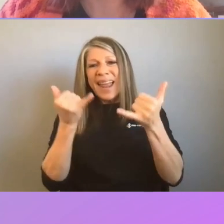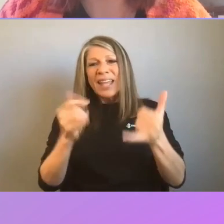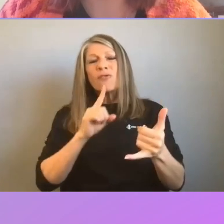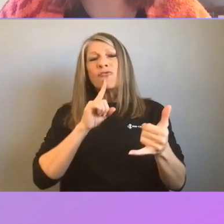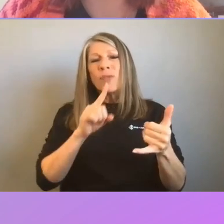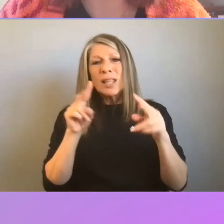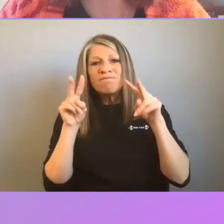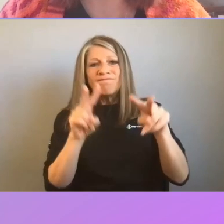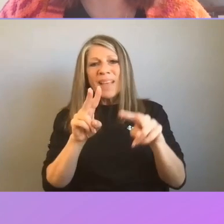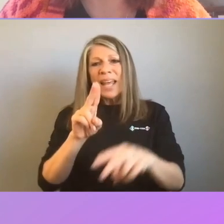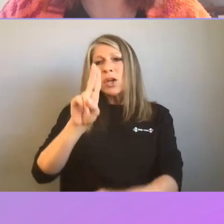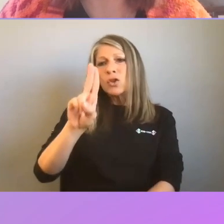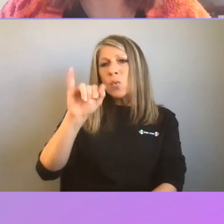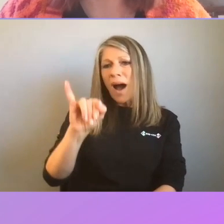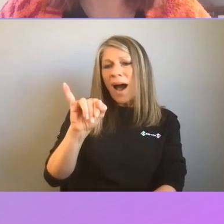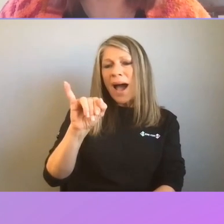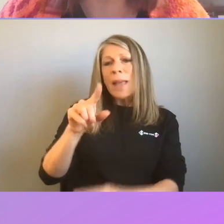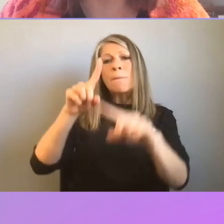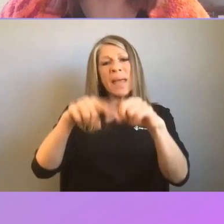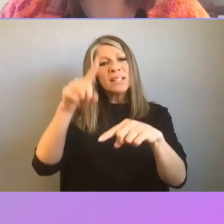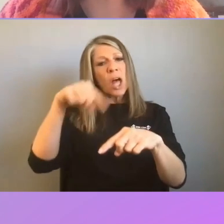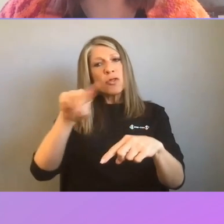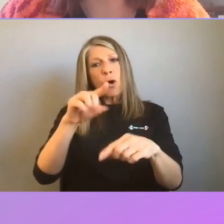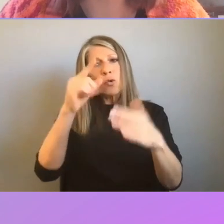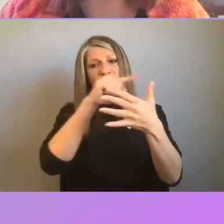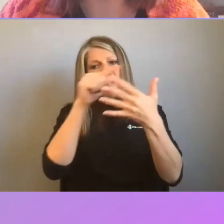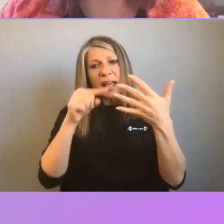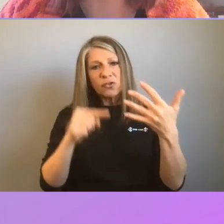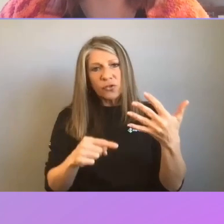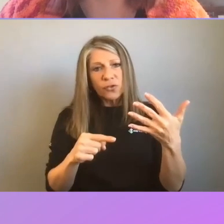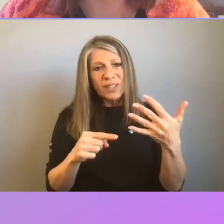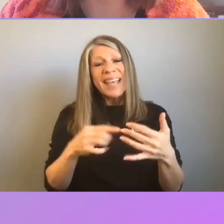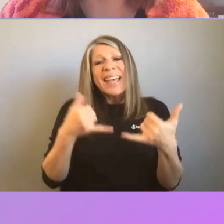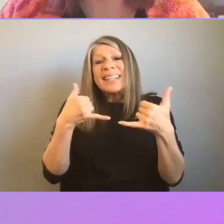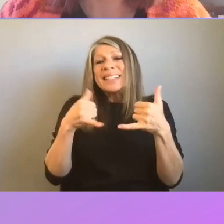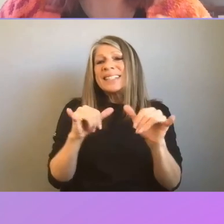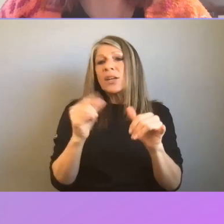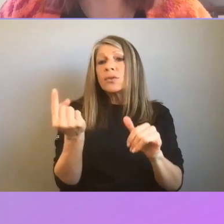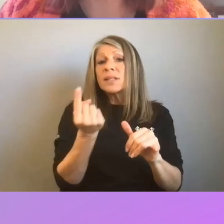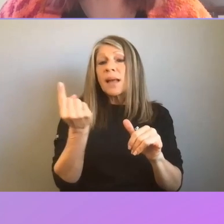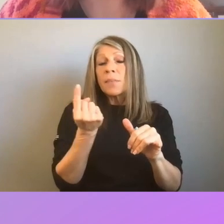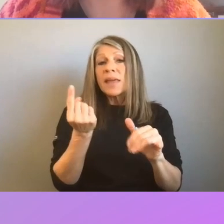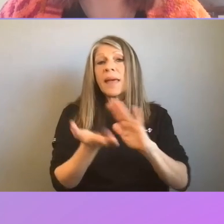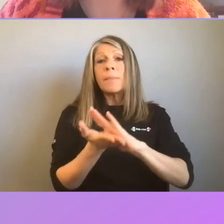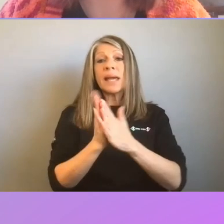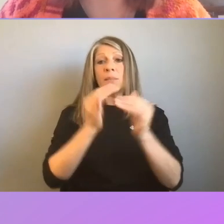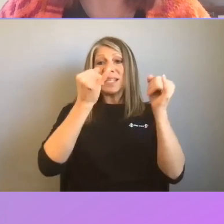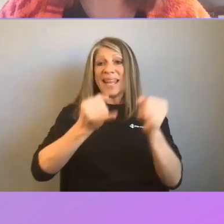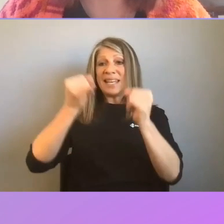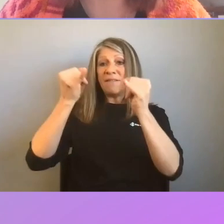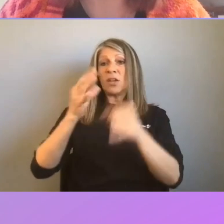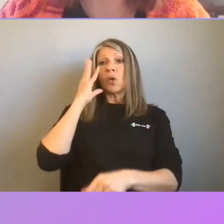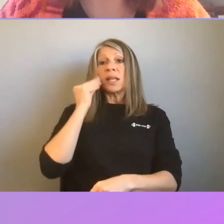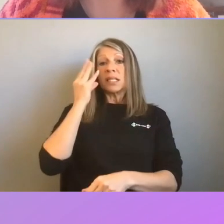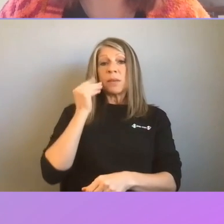UI based on these different kind of factors. So it's still something that ends up becoming an individual experience that